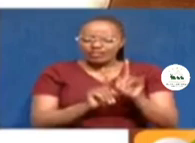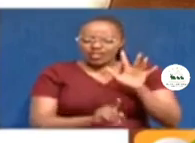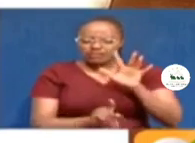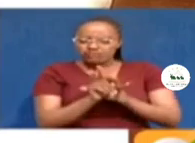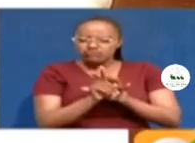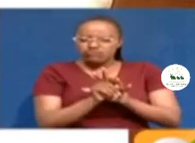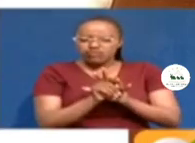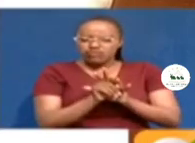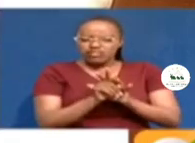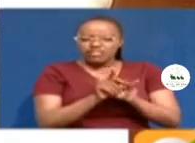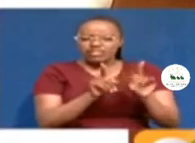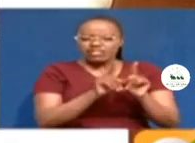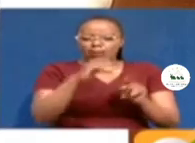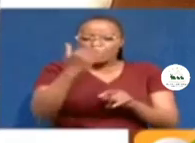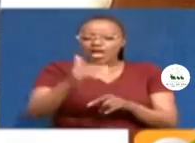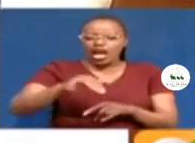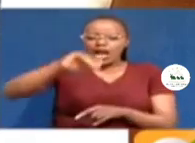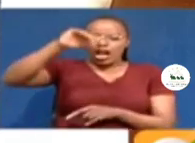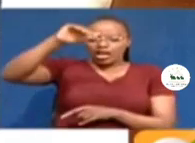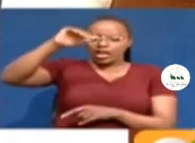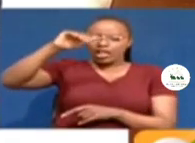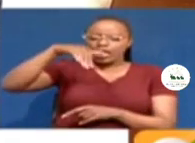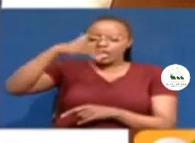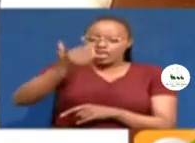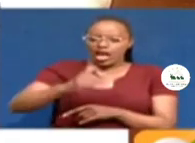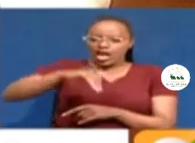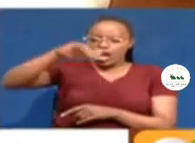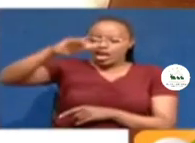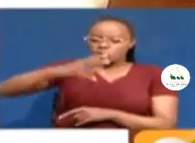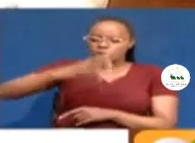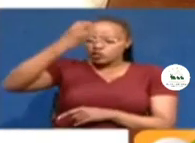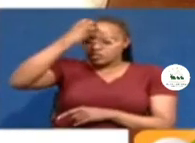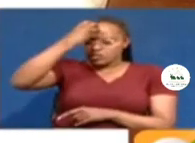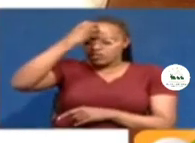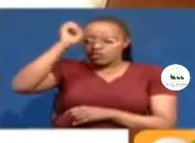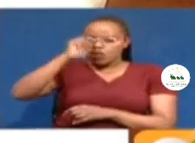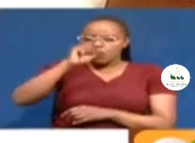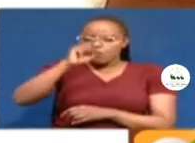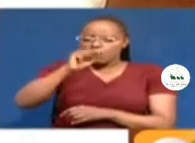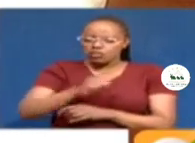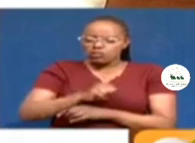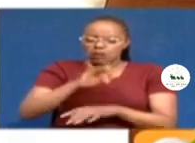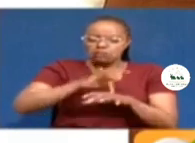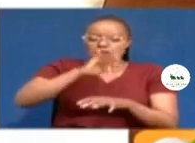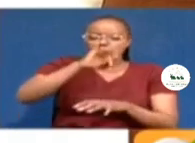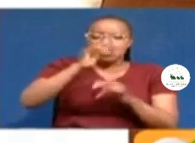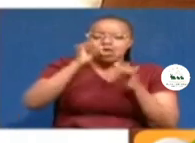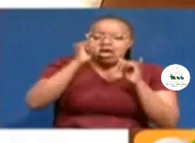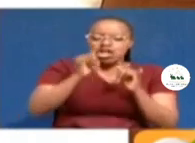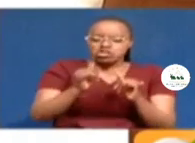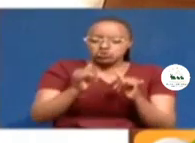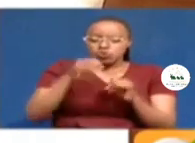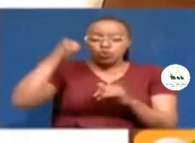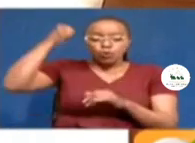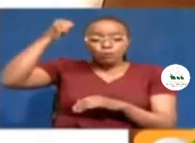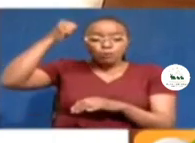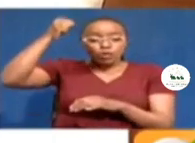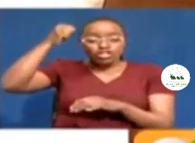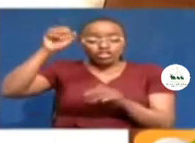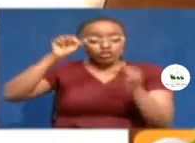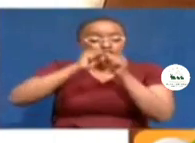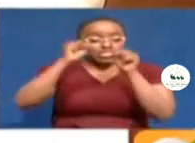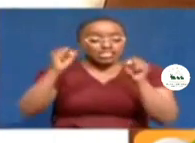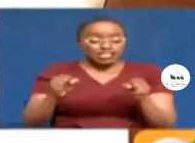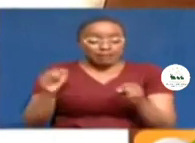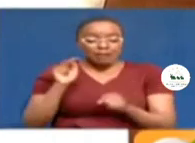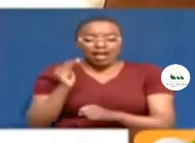juvenile adolescent tantrums, that may accompany a new political dispensation. But I think